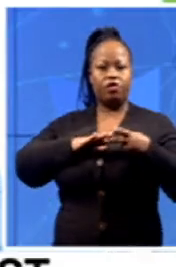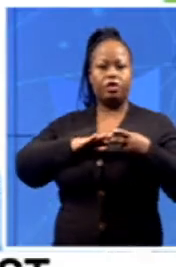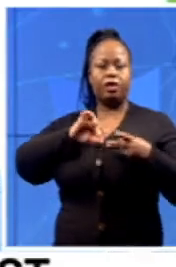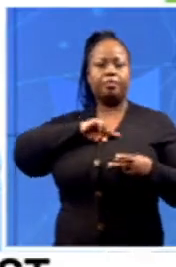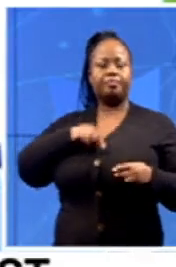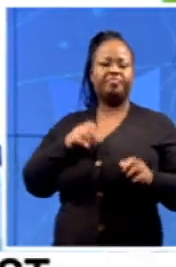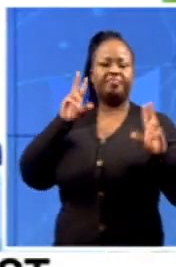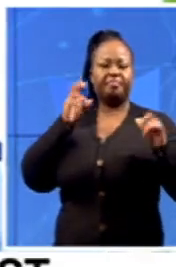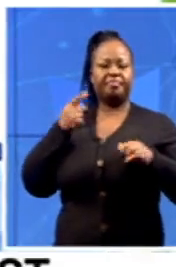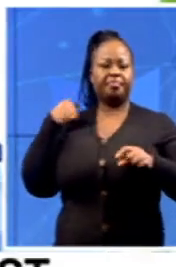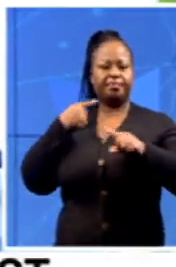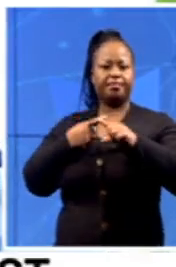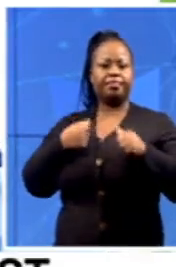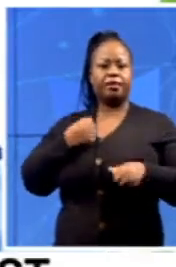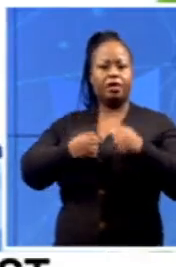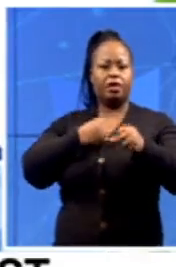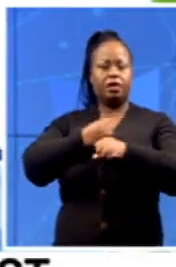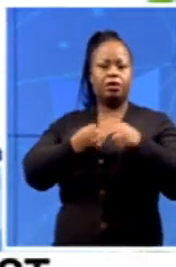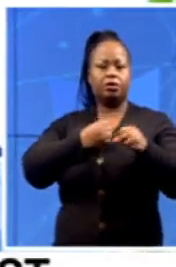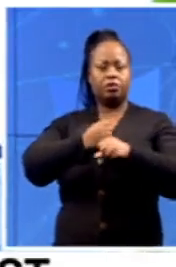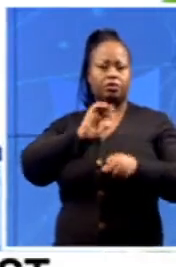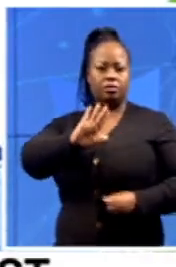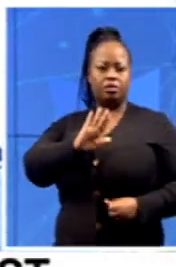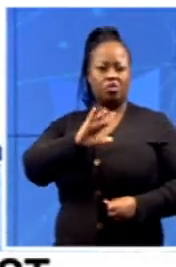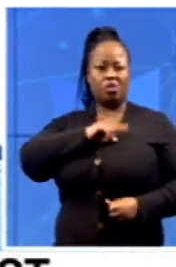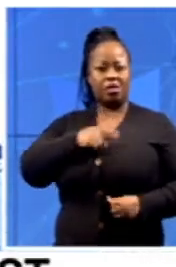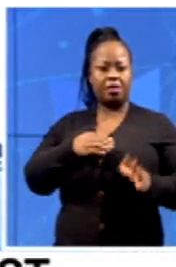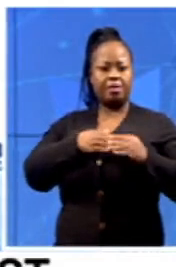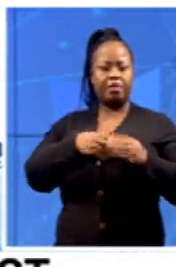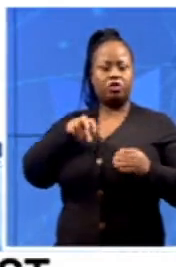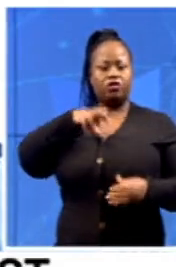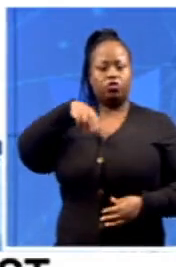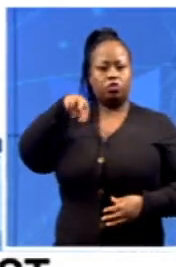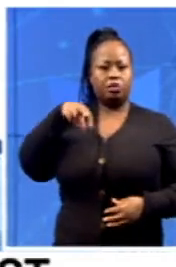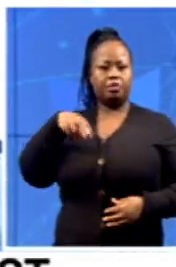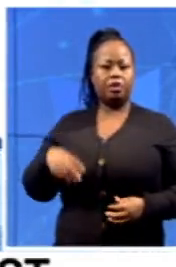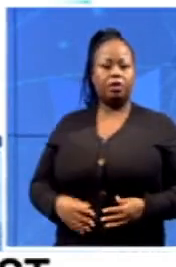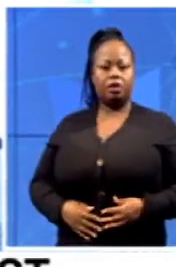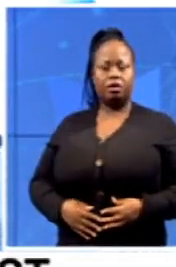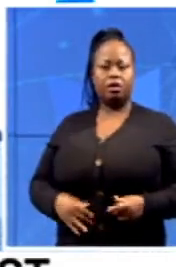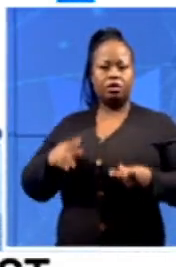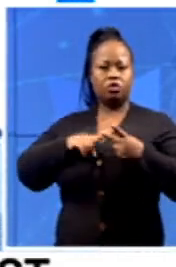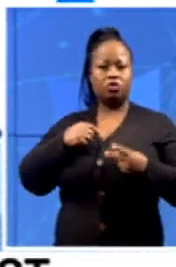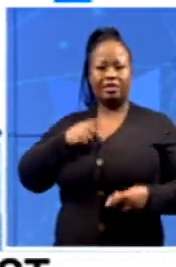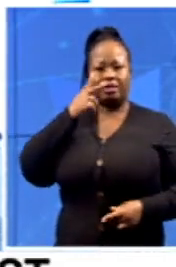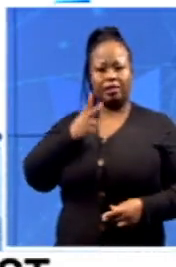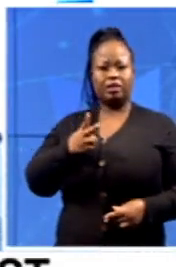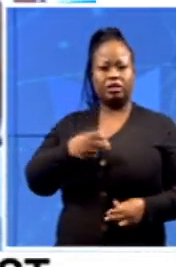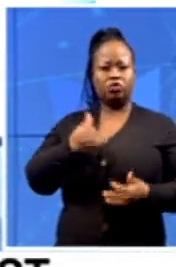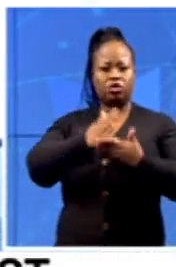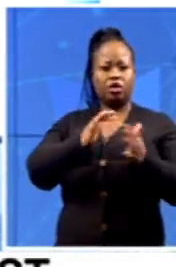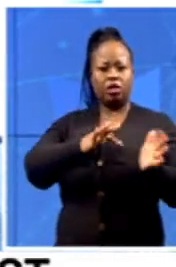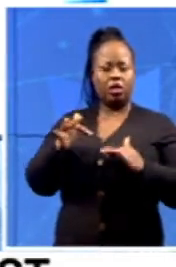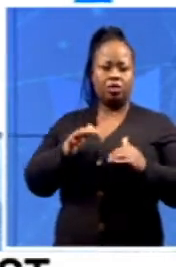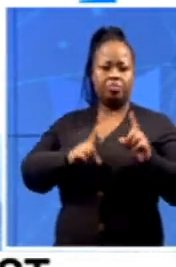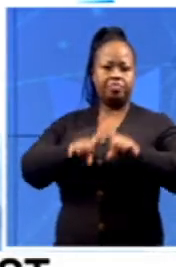that for a few years, and it's just so great for me as a staff member of South African Tourism just to see how we can share indeed the